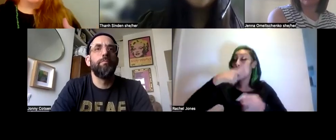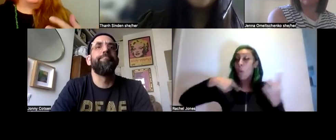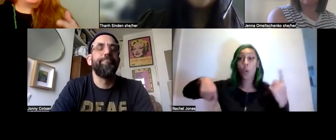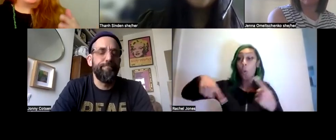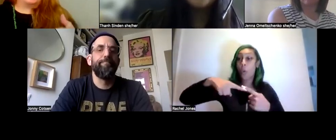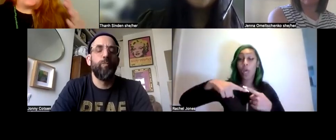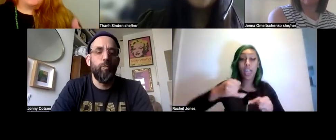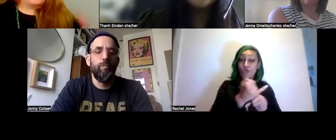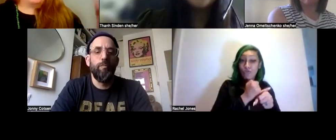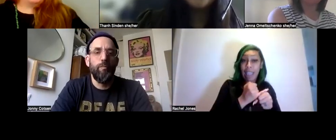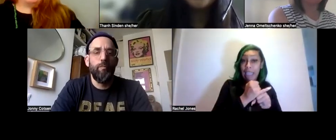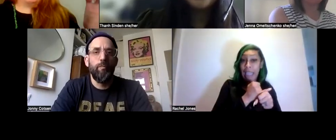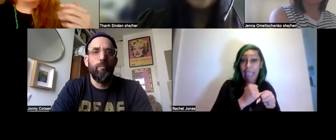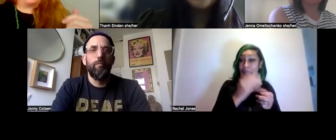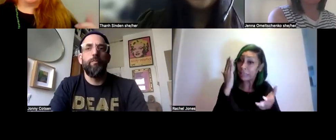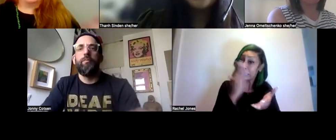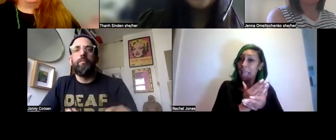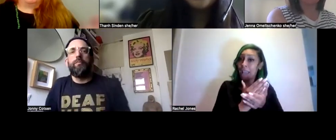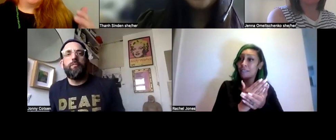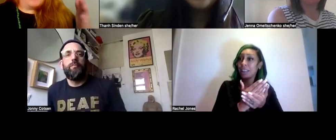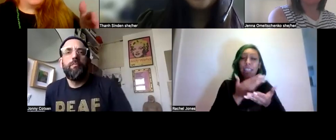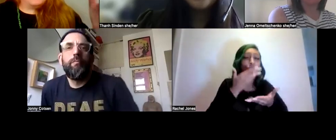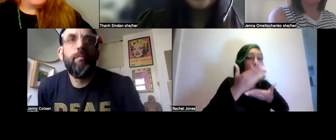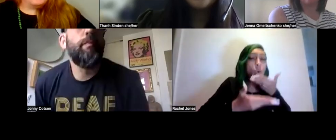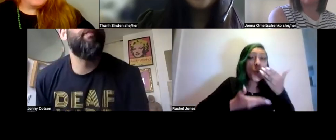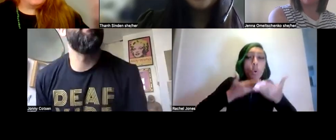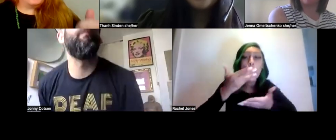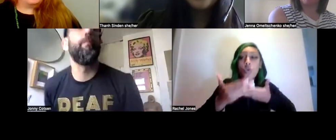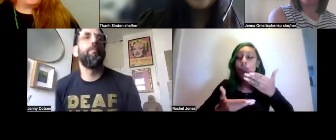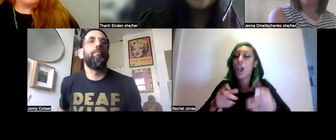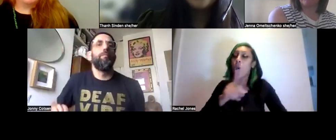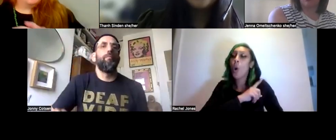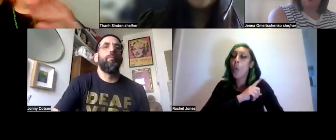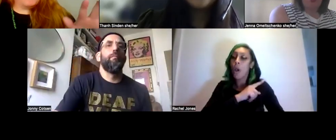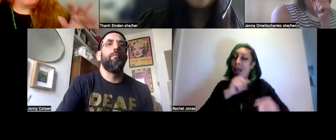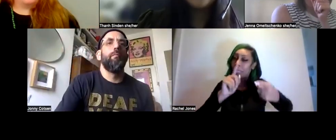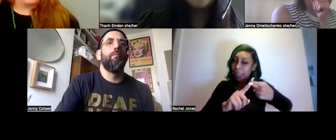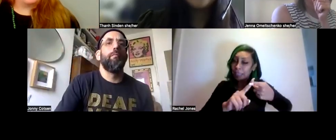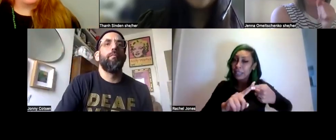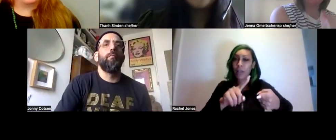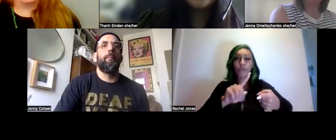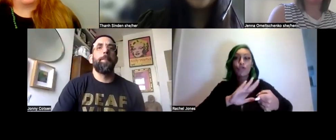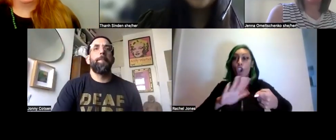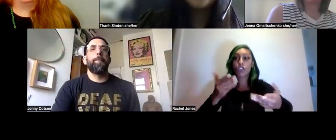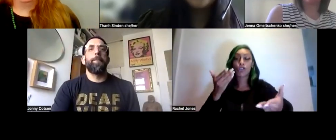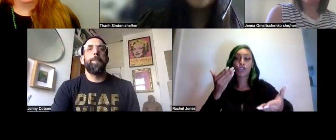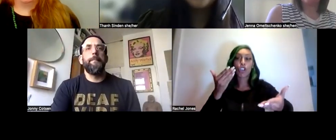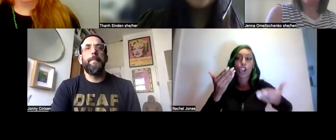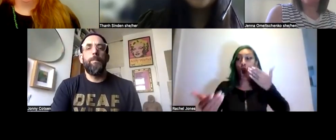there was definitely, you know, a narrative that we pull around why we're doing a certain thing, not compromising access in any